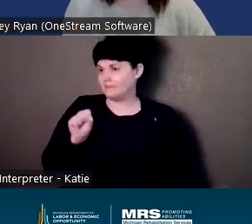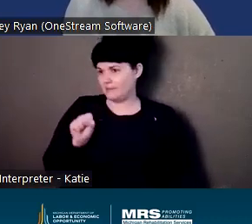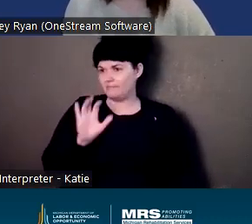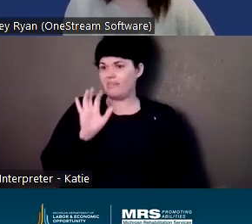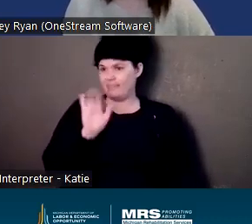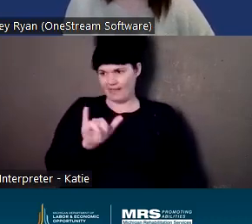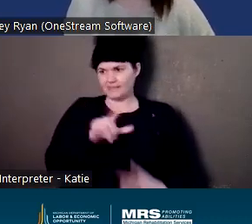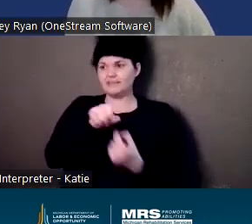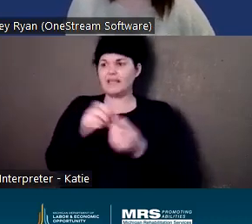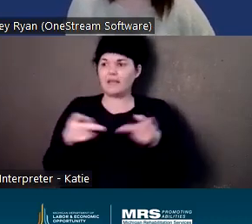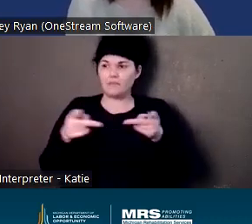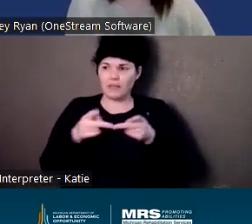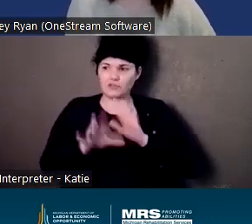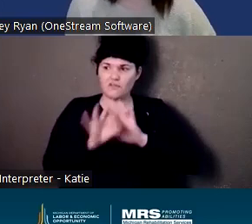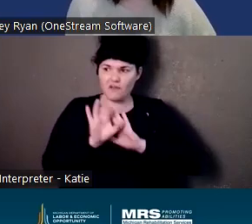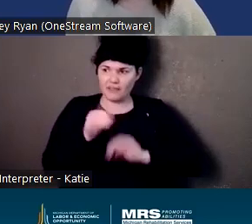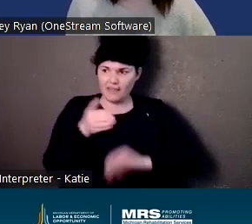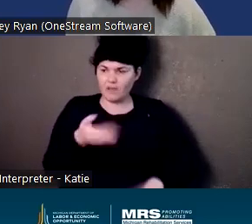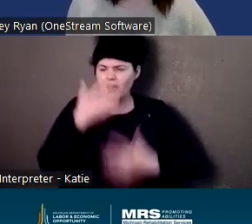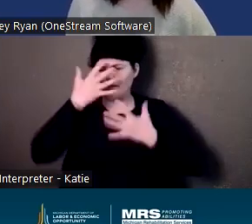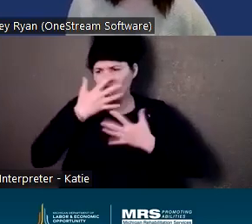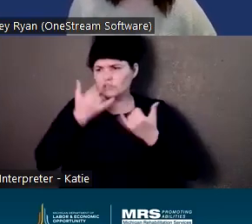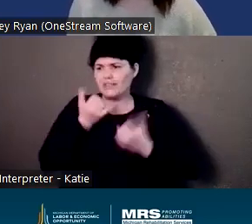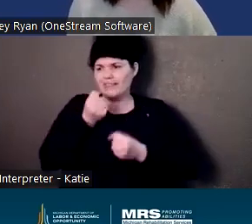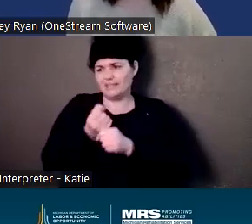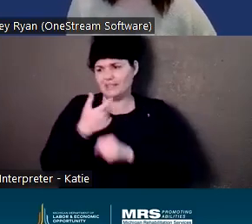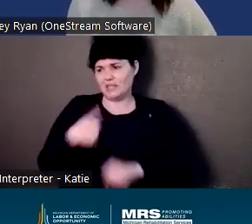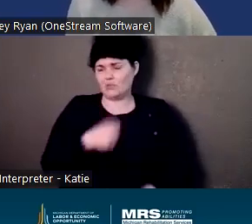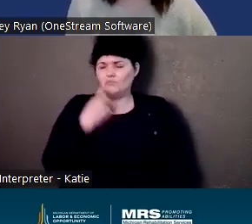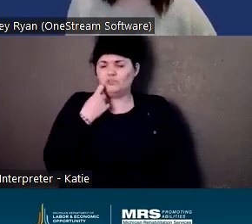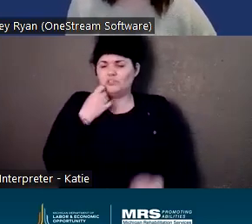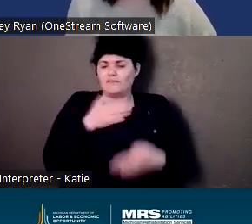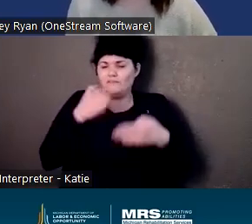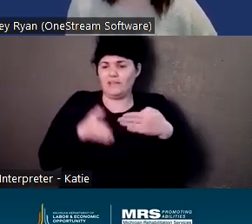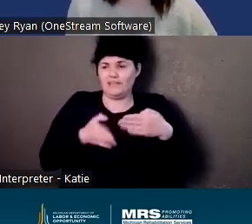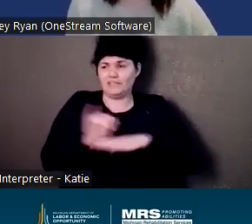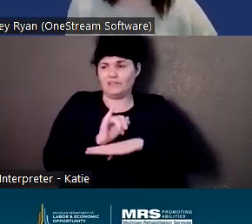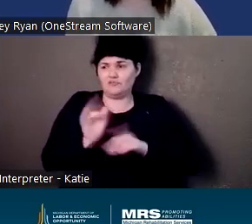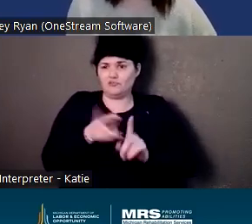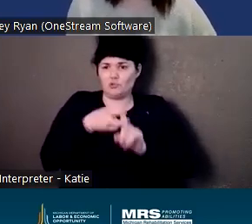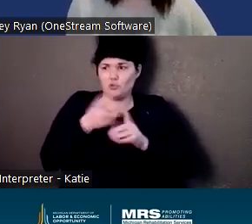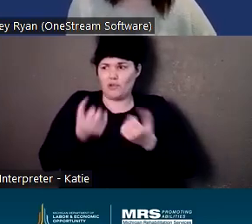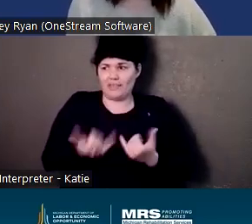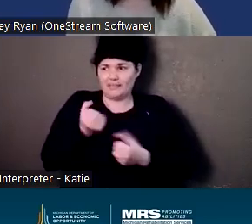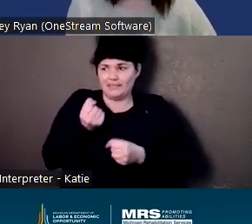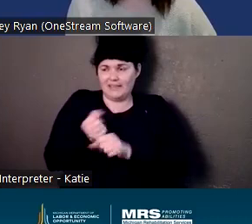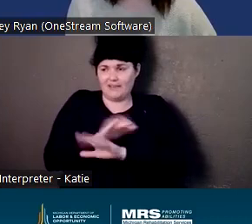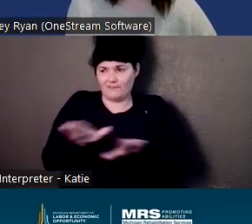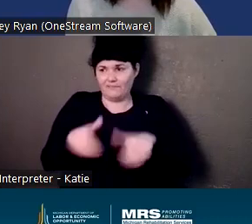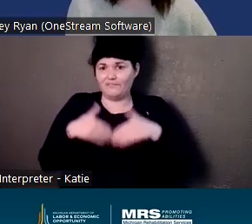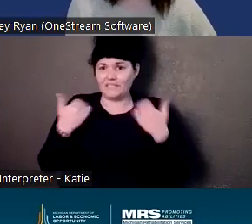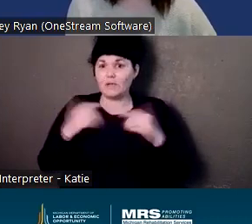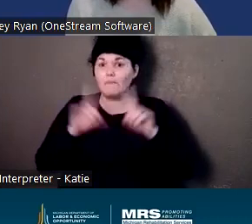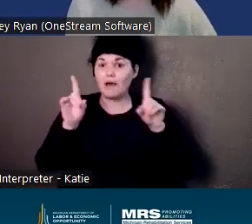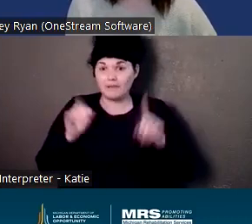them. Unfortunately for this year, we did just wrap up our internship recruiting for this year. However, just because